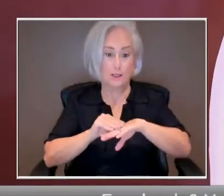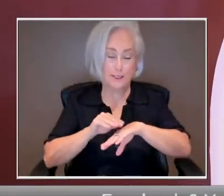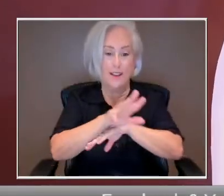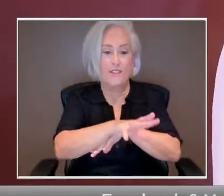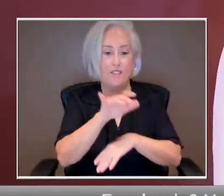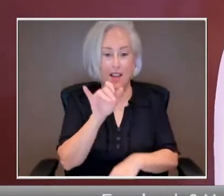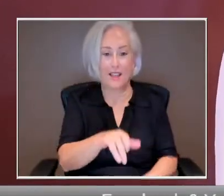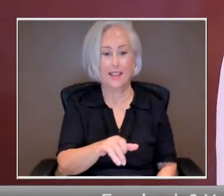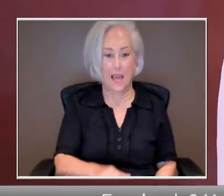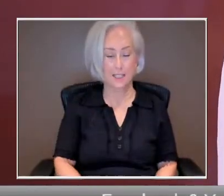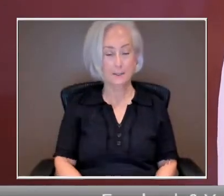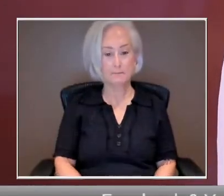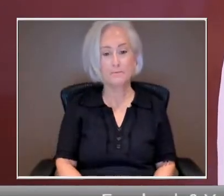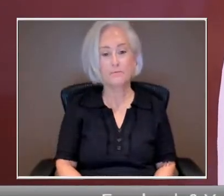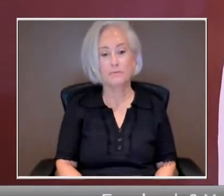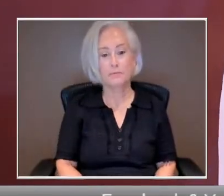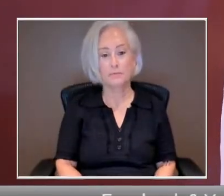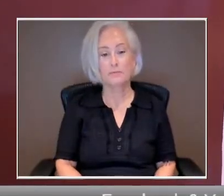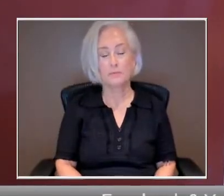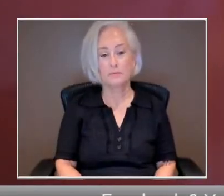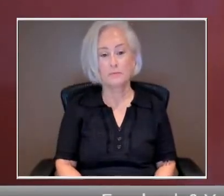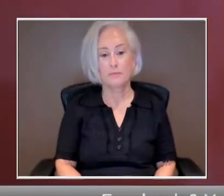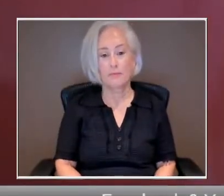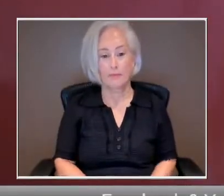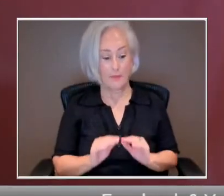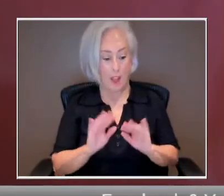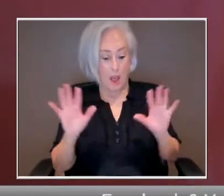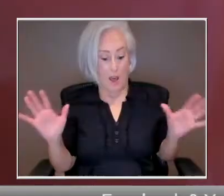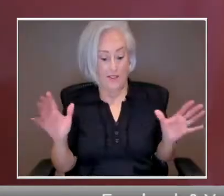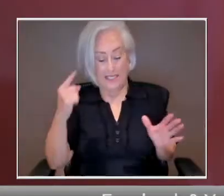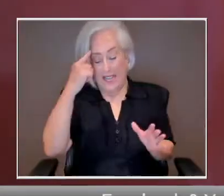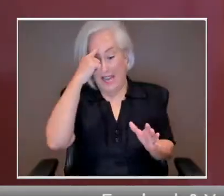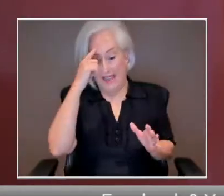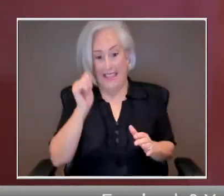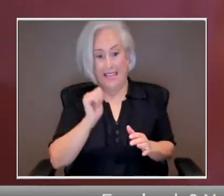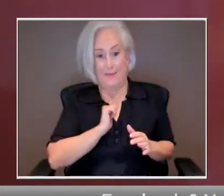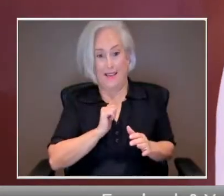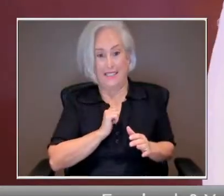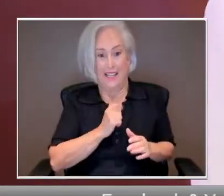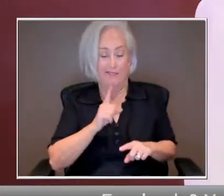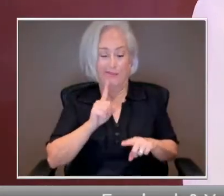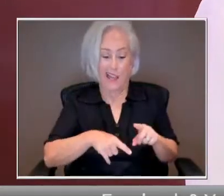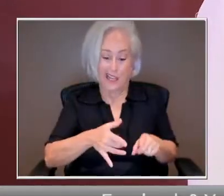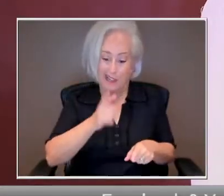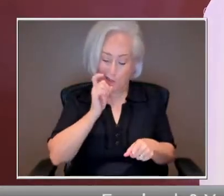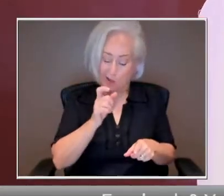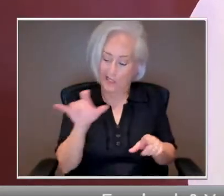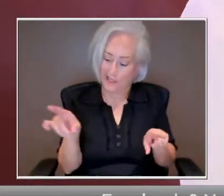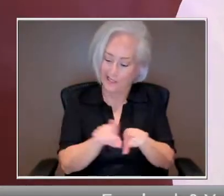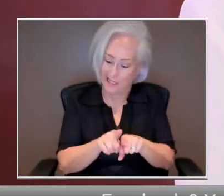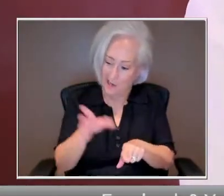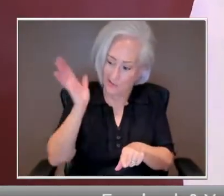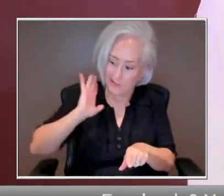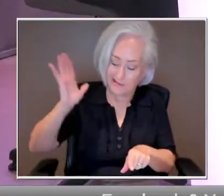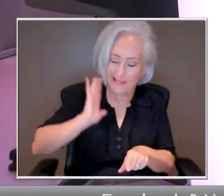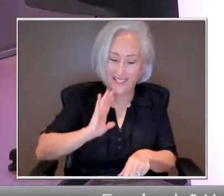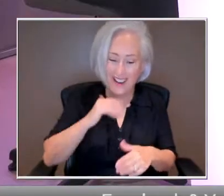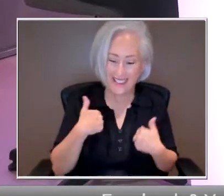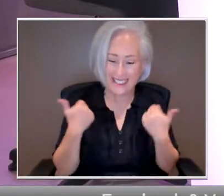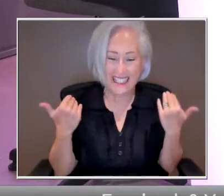know, but obviously. I think I've seen it myself also. I can't drink as much as I was doing, right? Younger, right? You know,